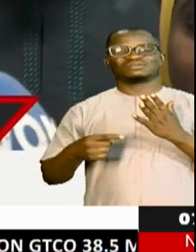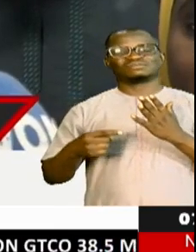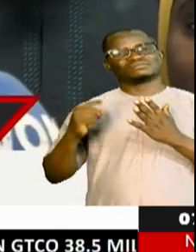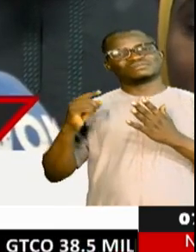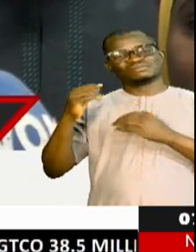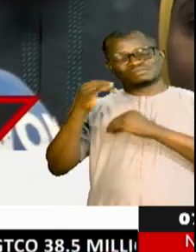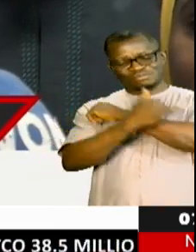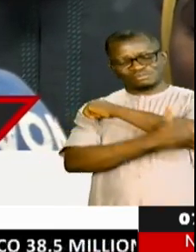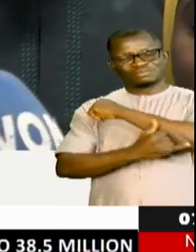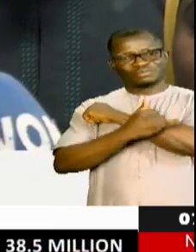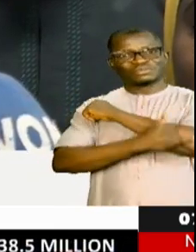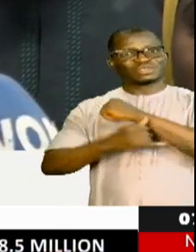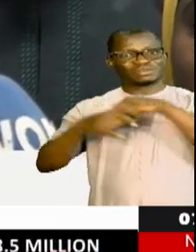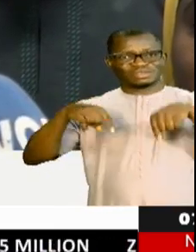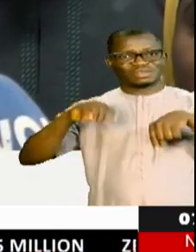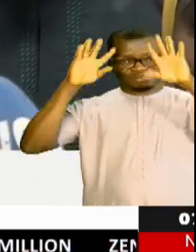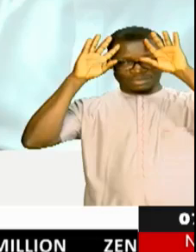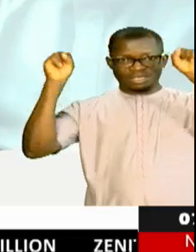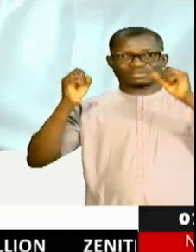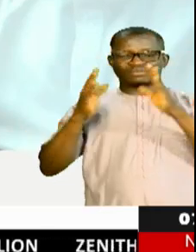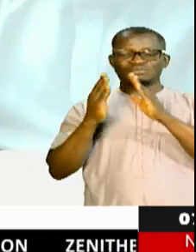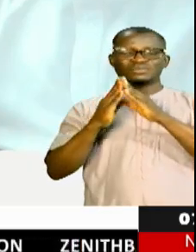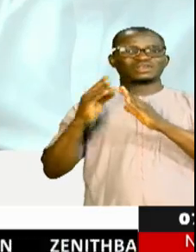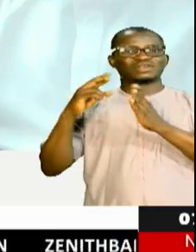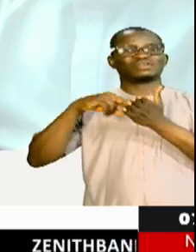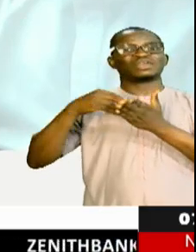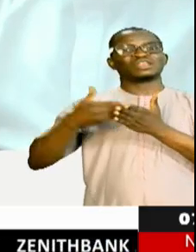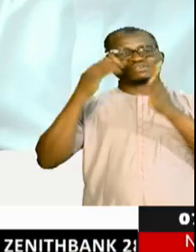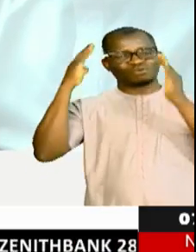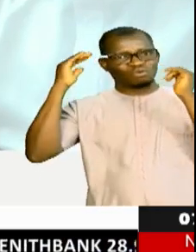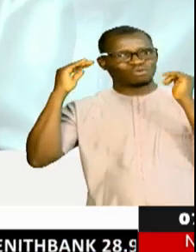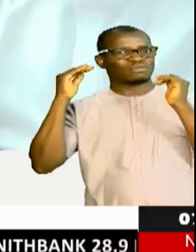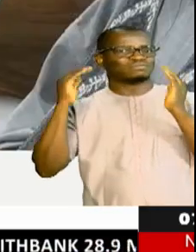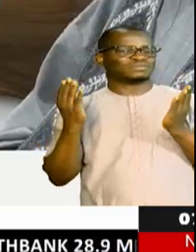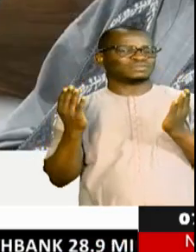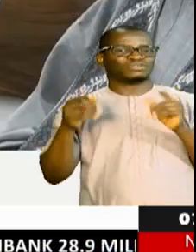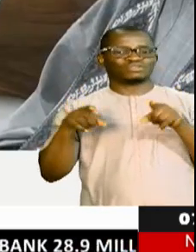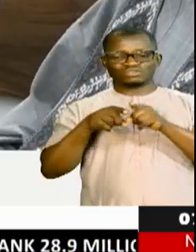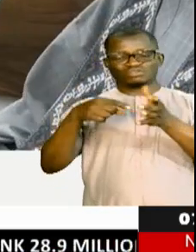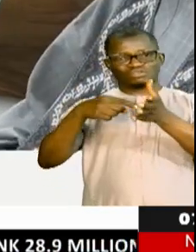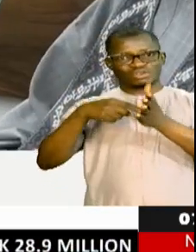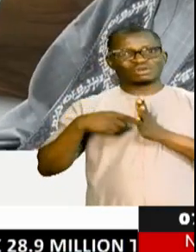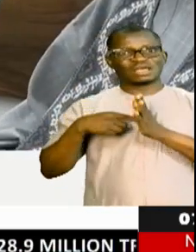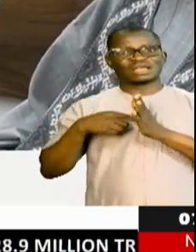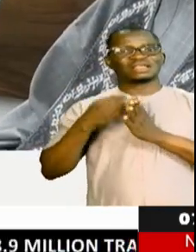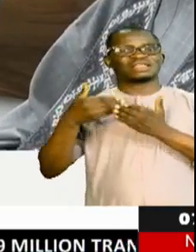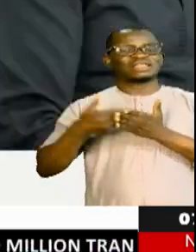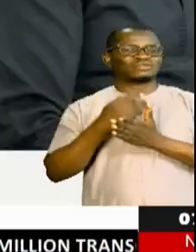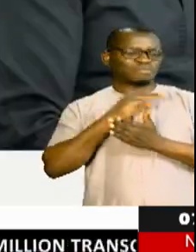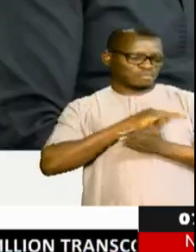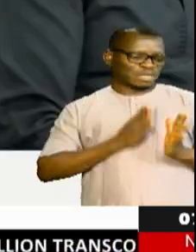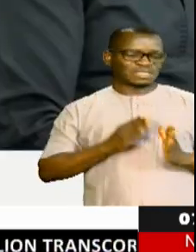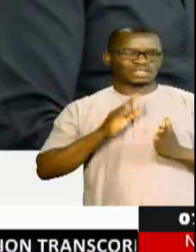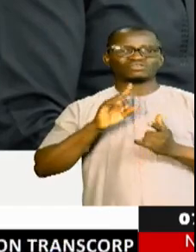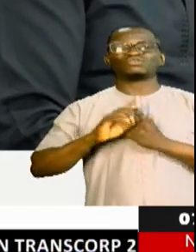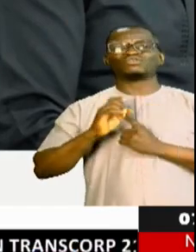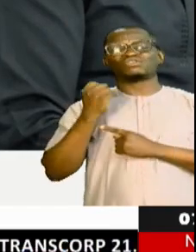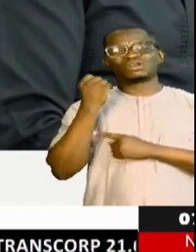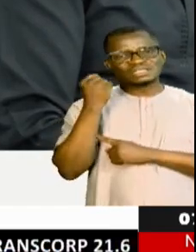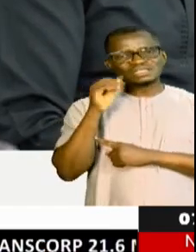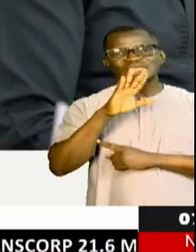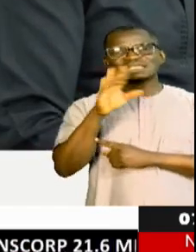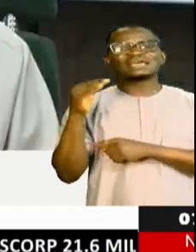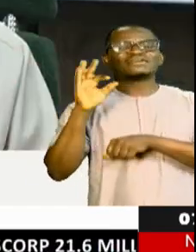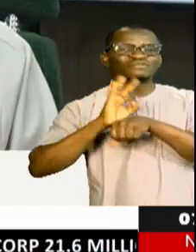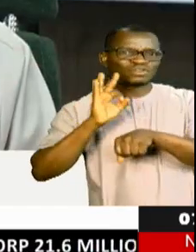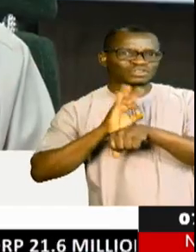in ensuring he meets the renewed hope agenda. There is also the need for the new ministers to understand their roles and align with the